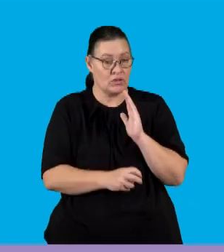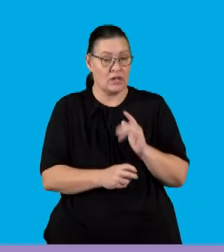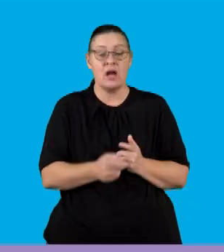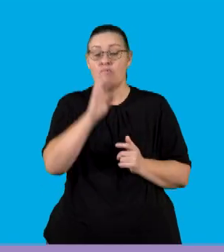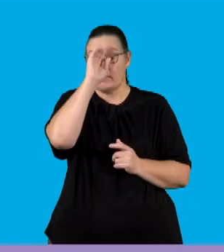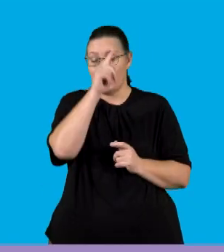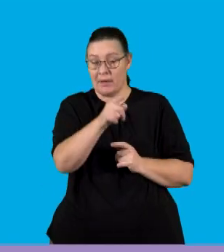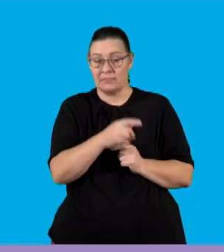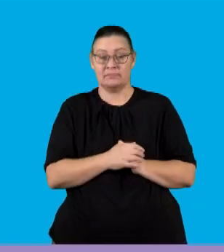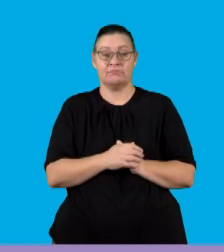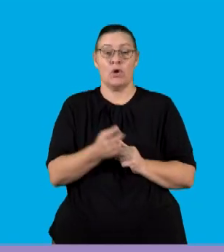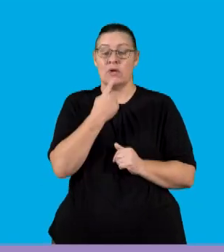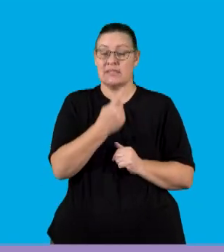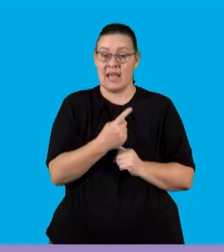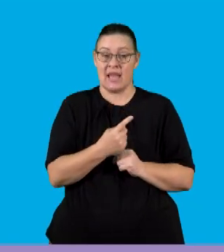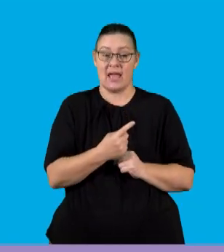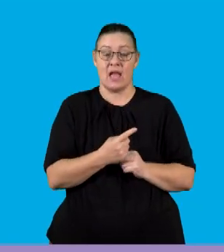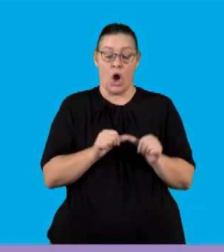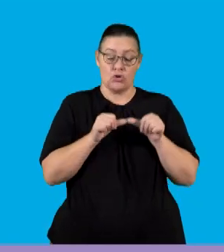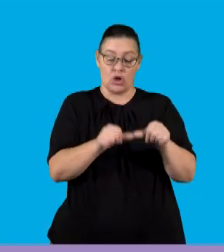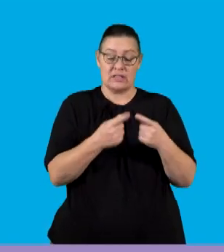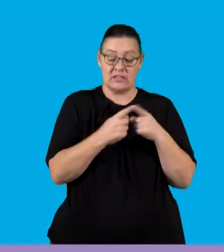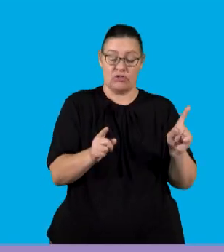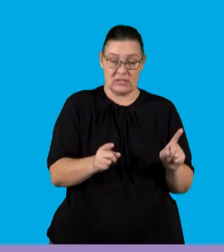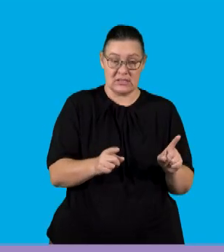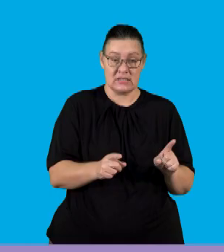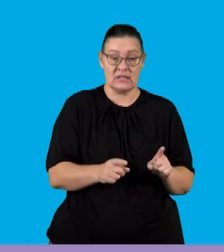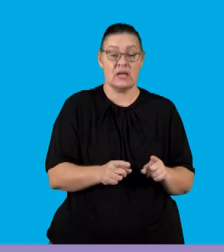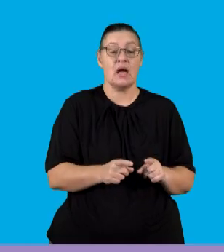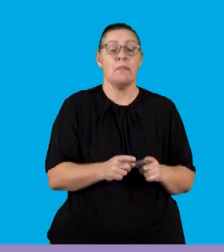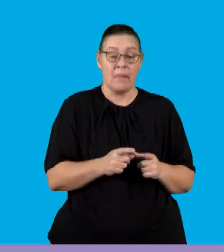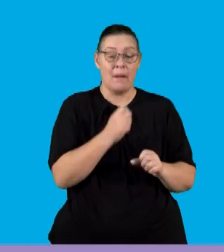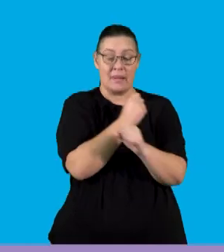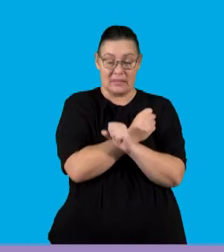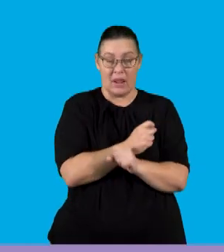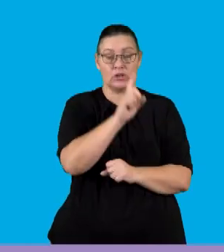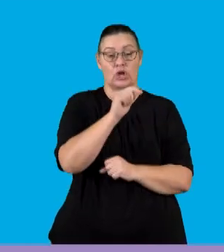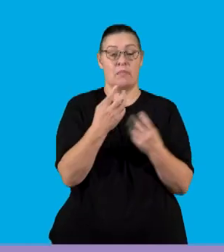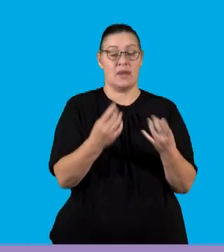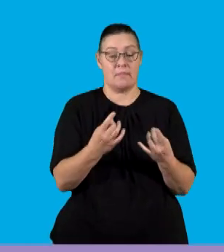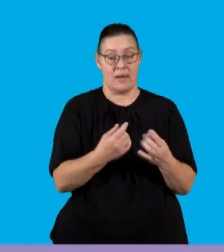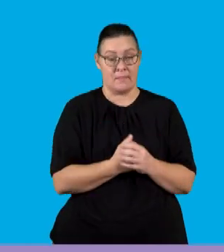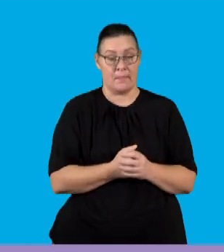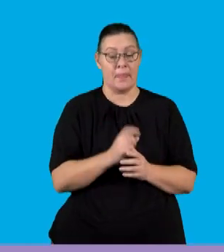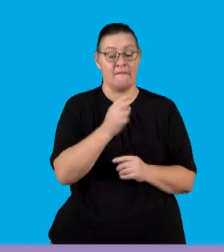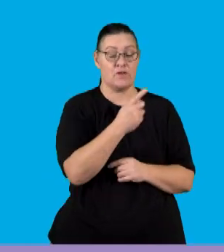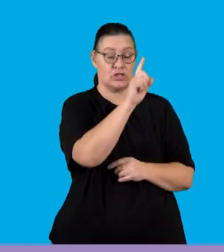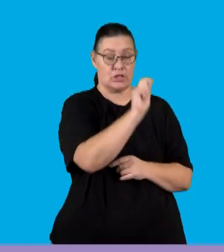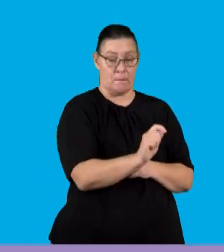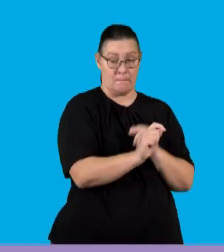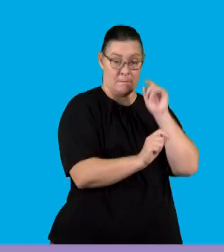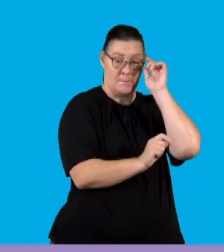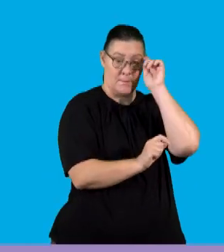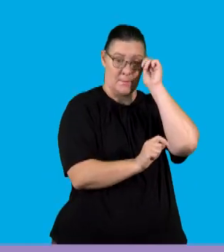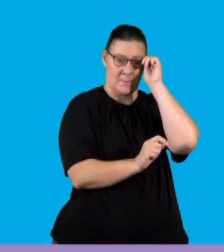that rule? Remember, we are going to say the constant difference multiplied by the term number. So let's start with the first